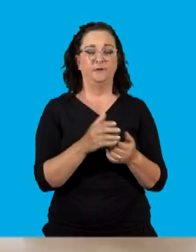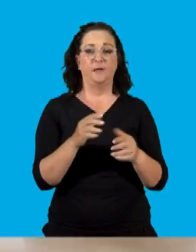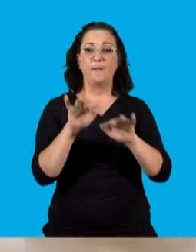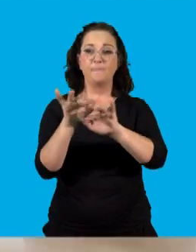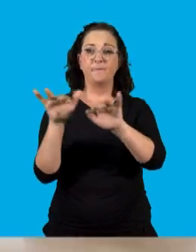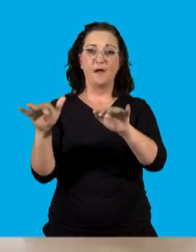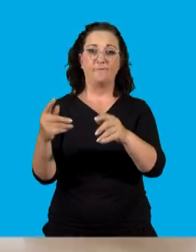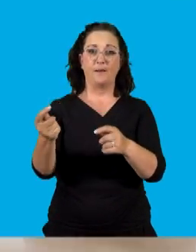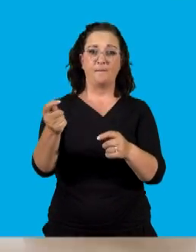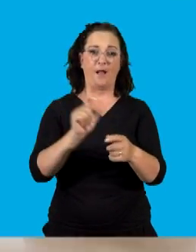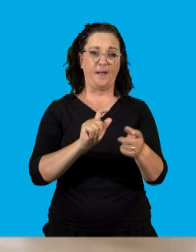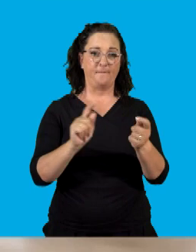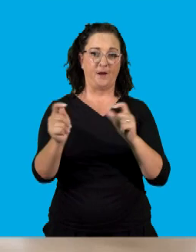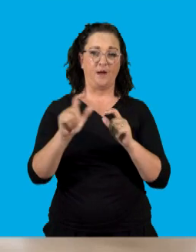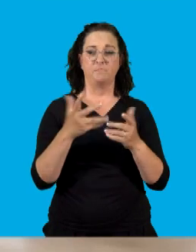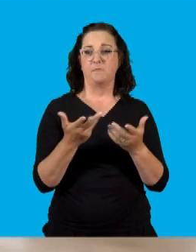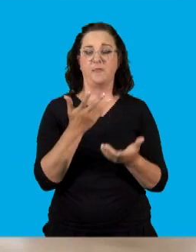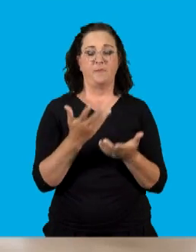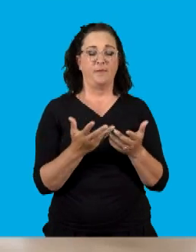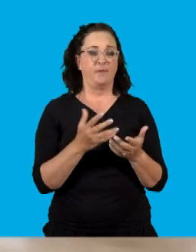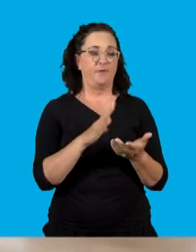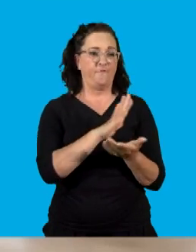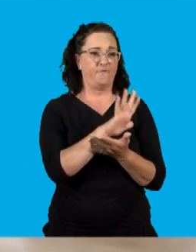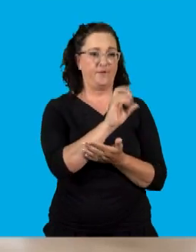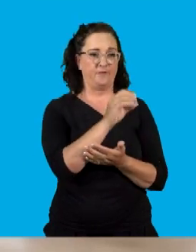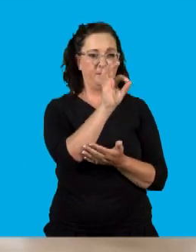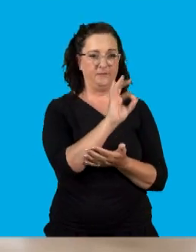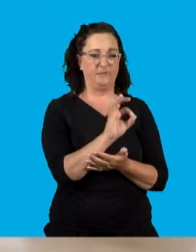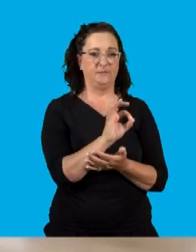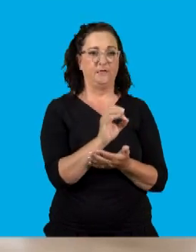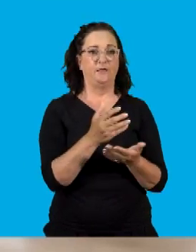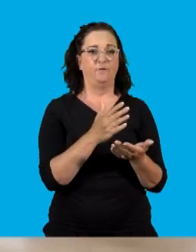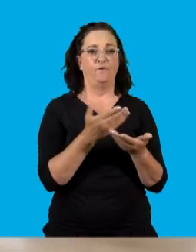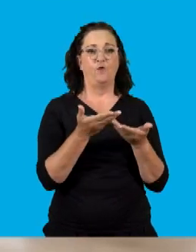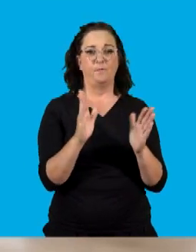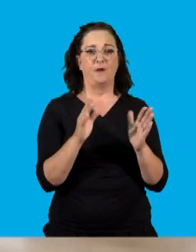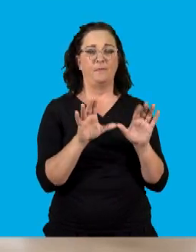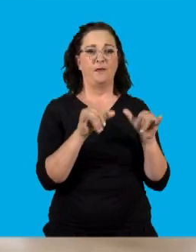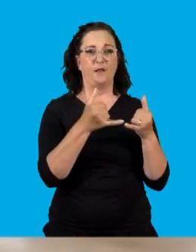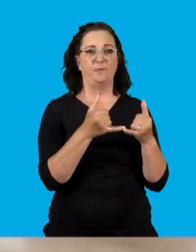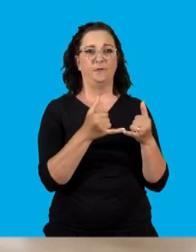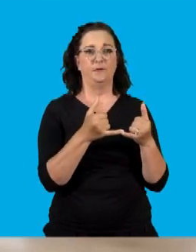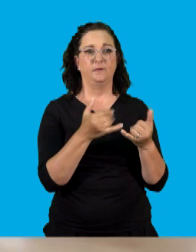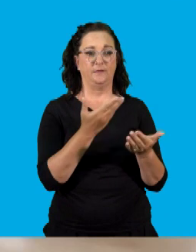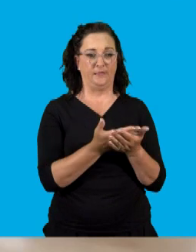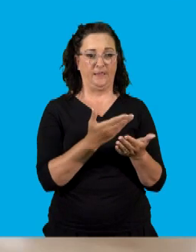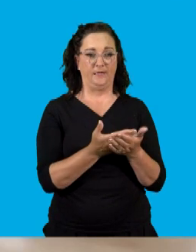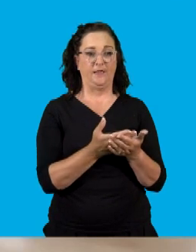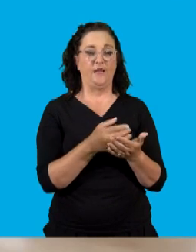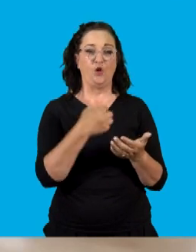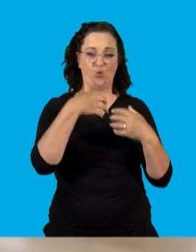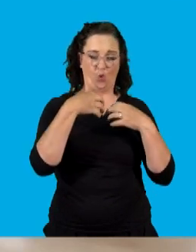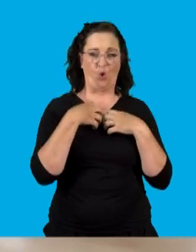that the public is buying. If you have 50% of the shares in a particular public company, then it simply means that you own 50% of